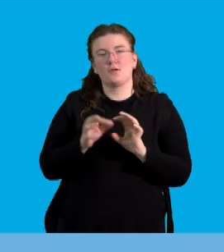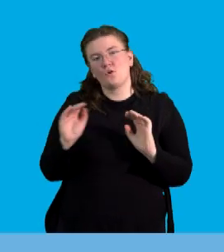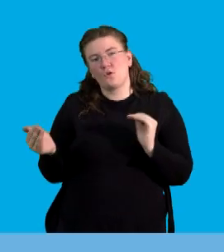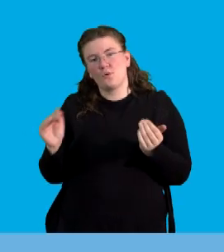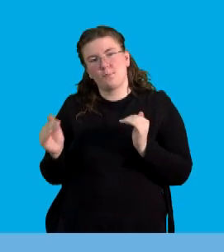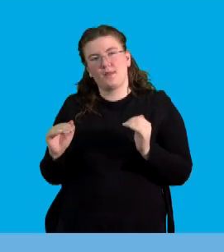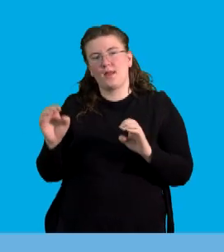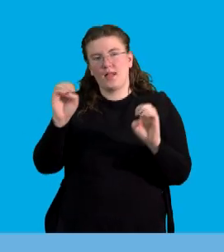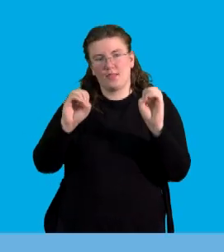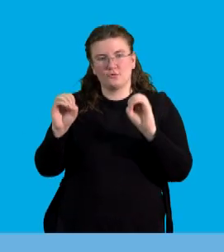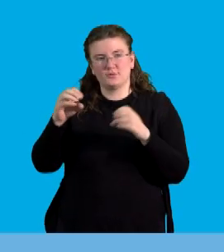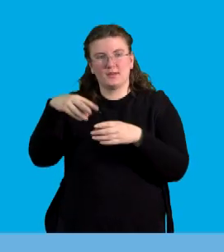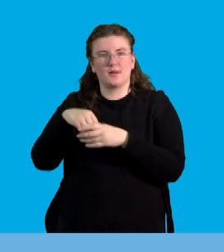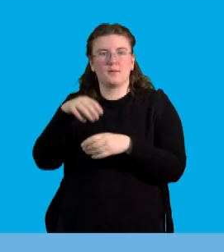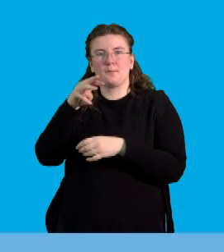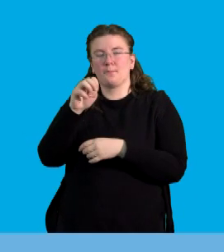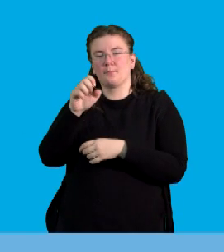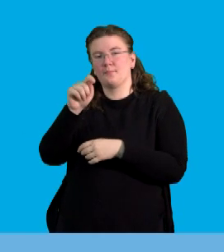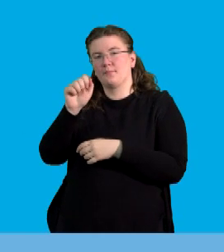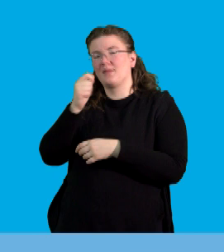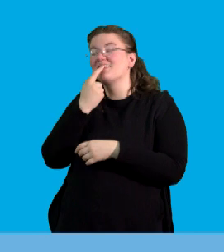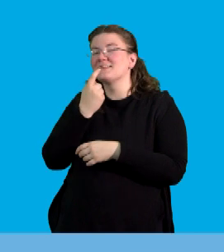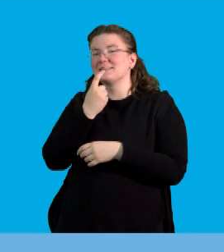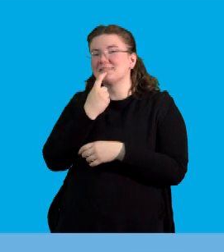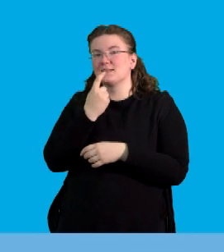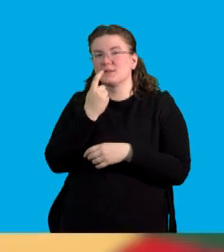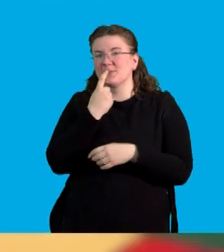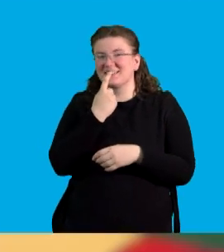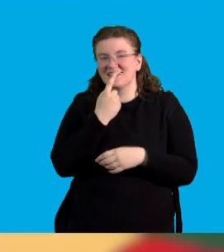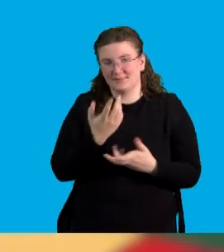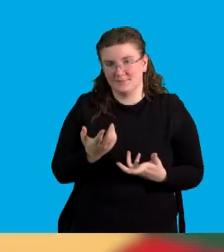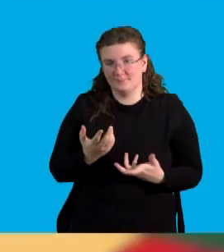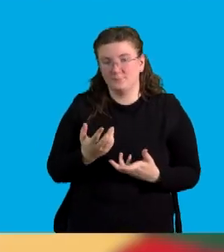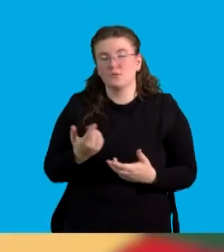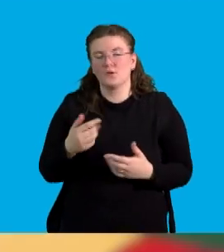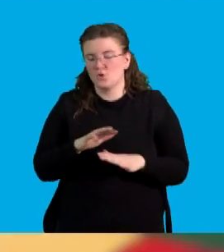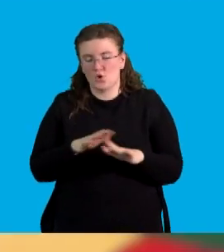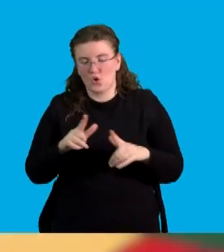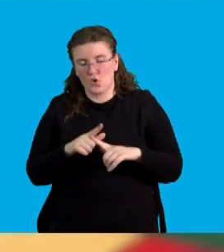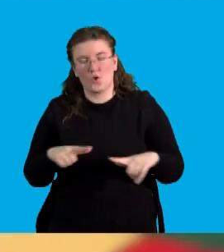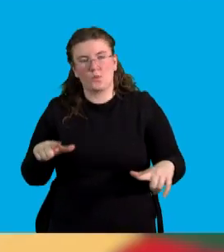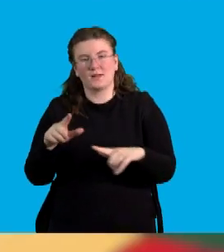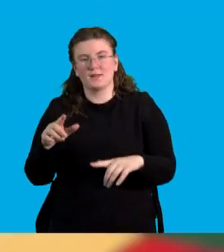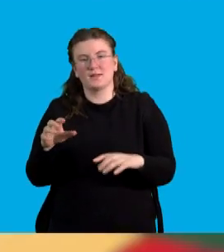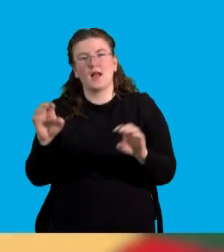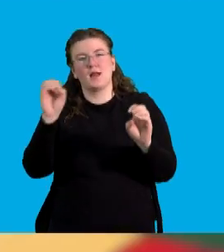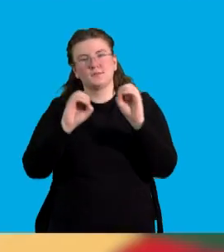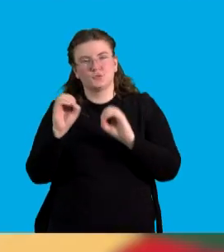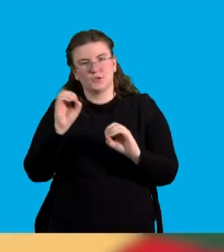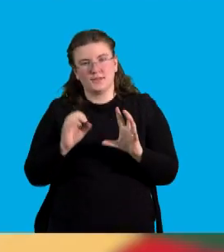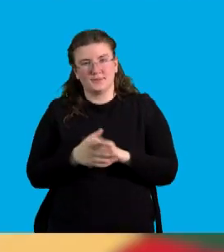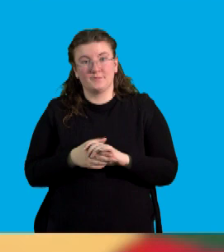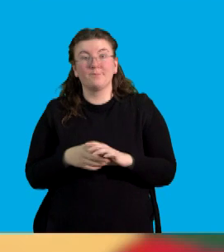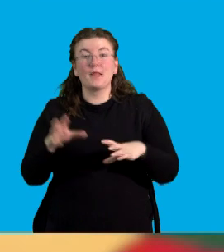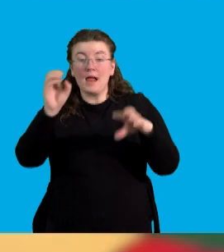as compared to the electrons that you find in metal, or that we can refer to them as our delocalized electrons. Now,